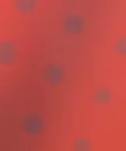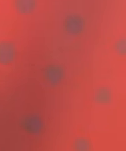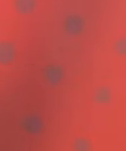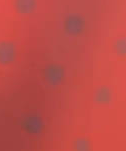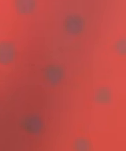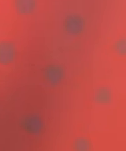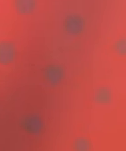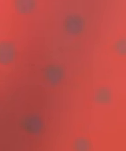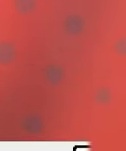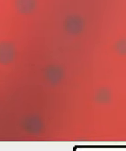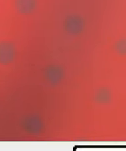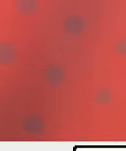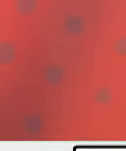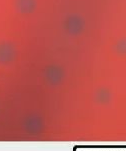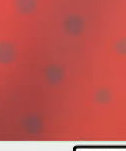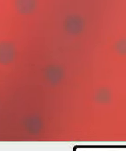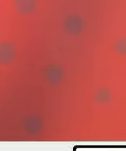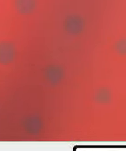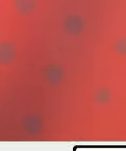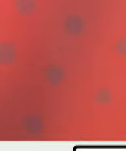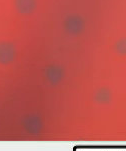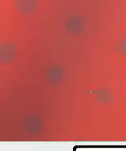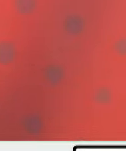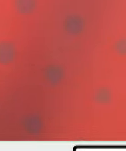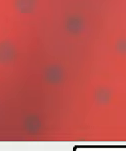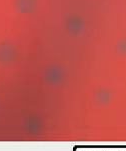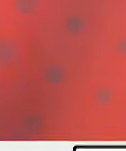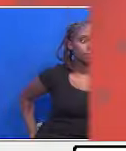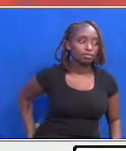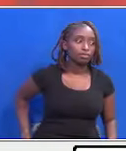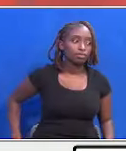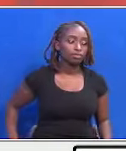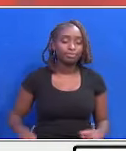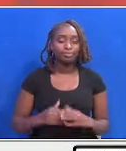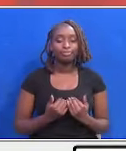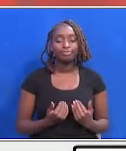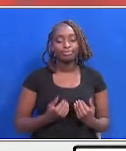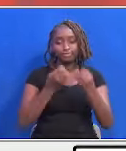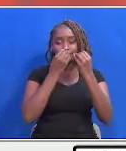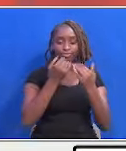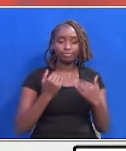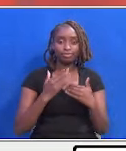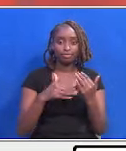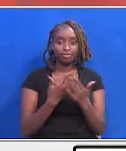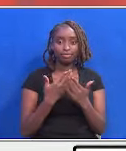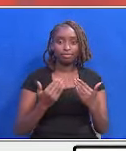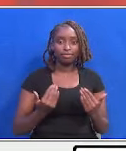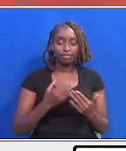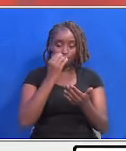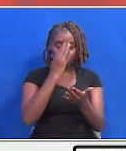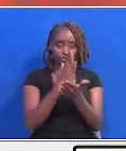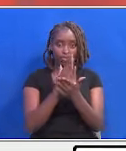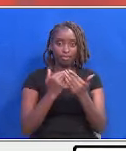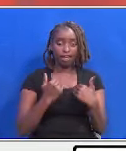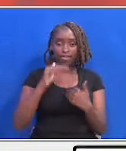allegations. Speaking at the floor of the National Assembly, Chirchir told members of parliament that due diligence had confirmed that Adani